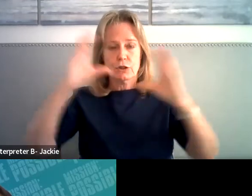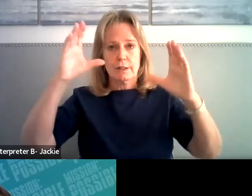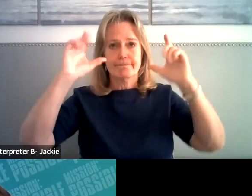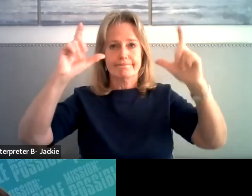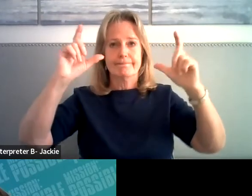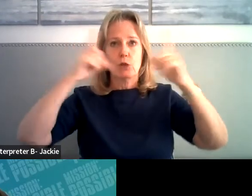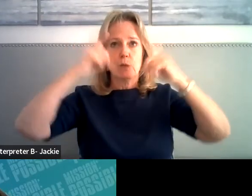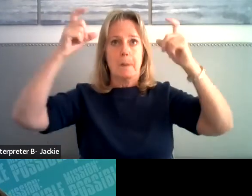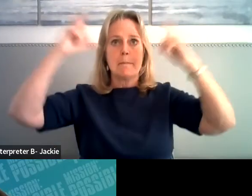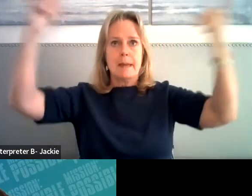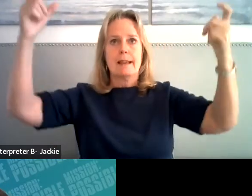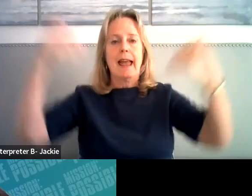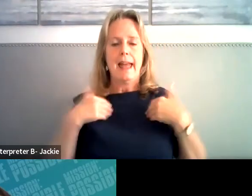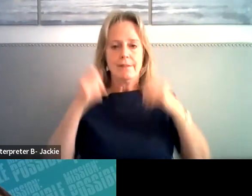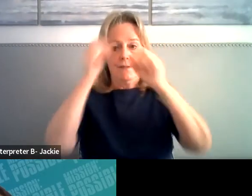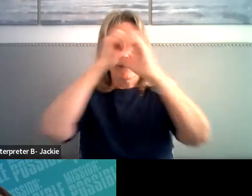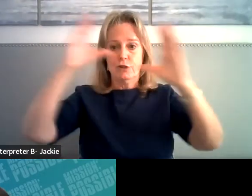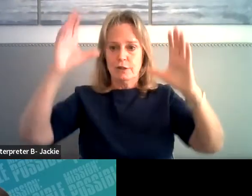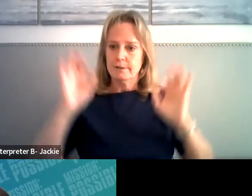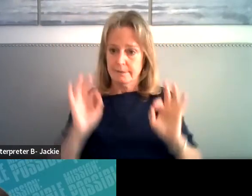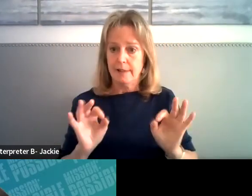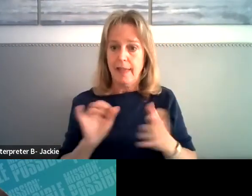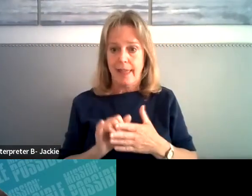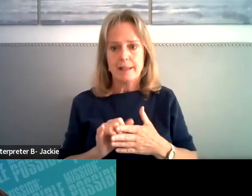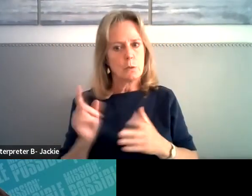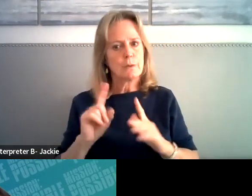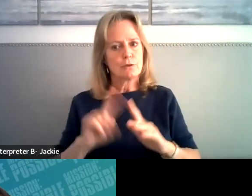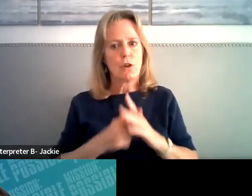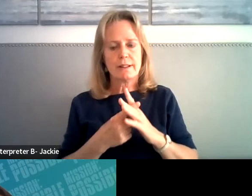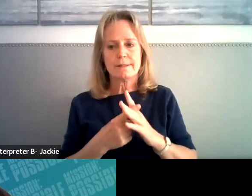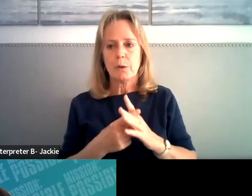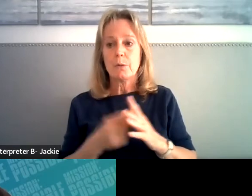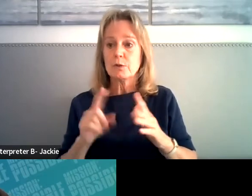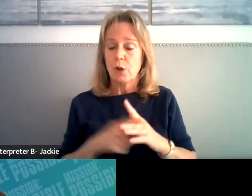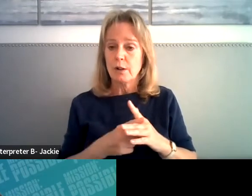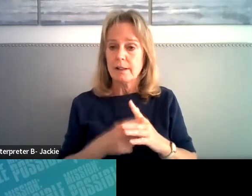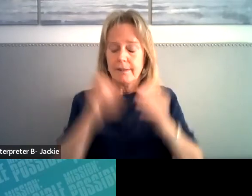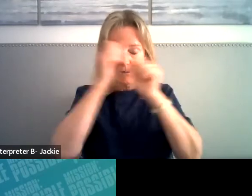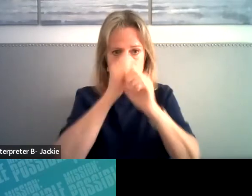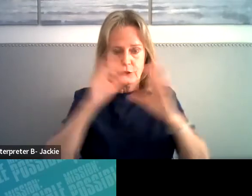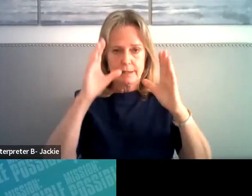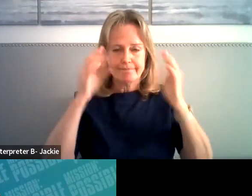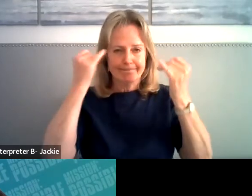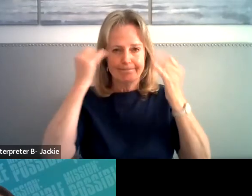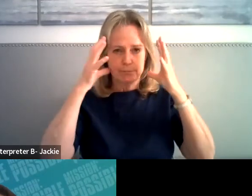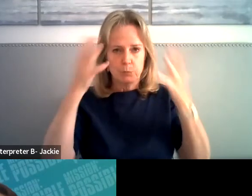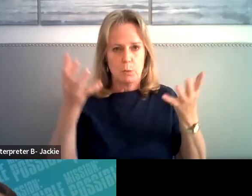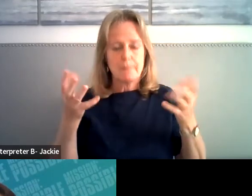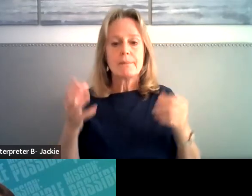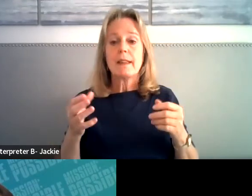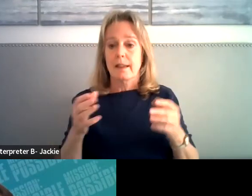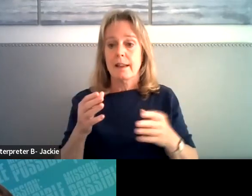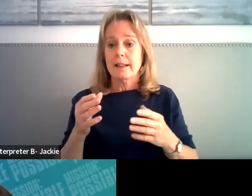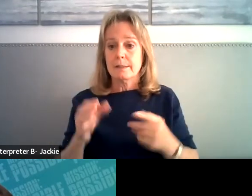Dream big and have a vision. This is where we started. We started envisioning. And as a former special